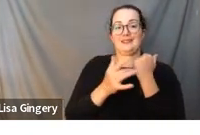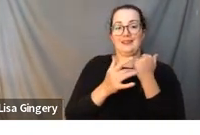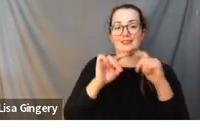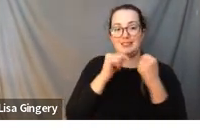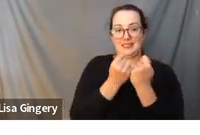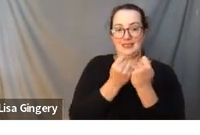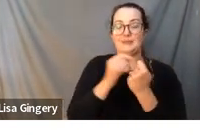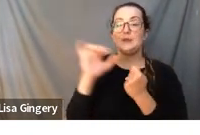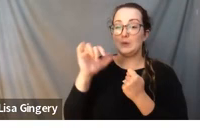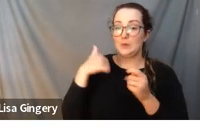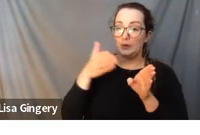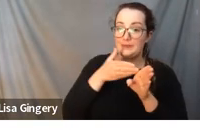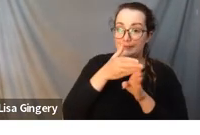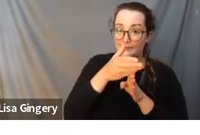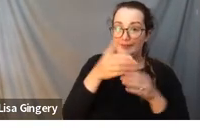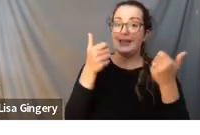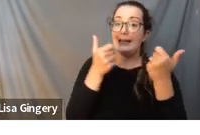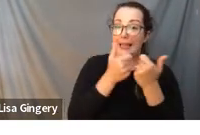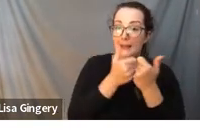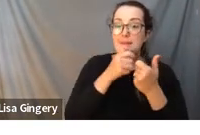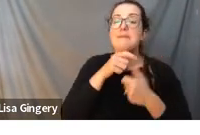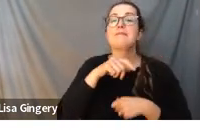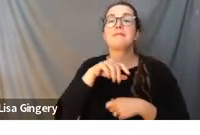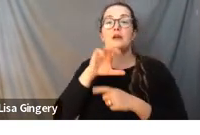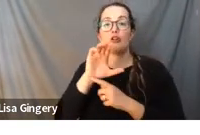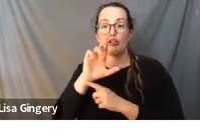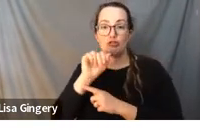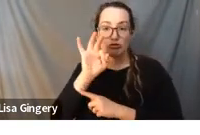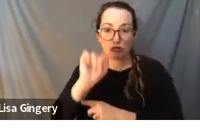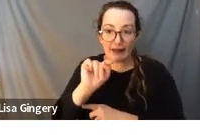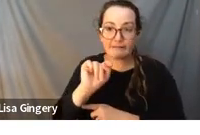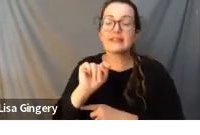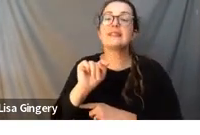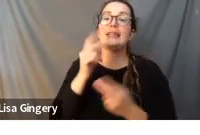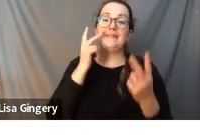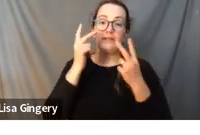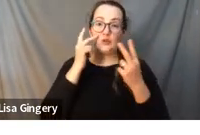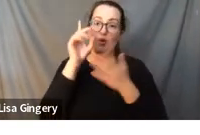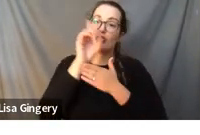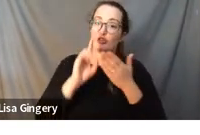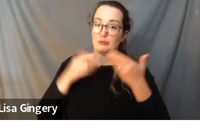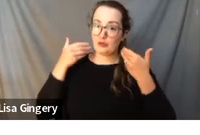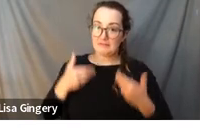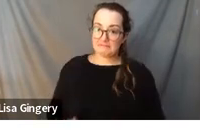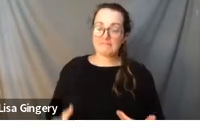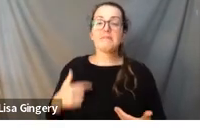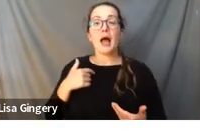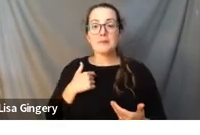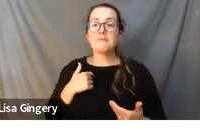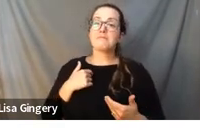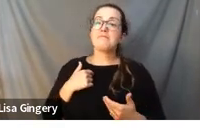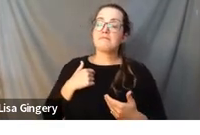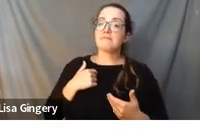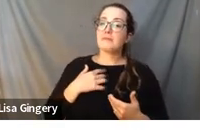crafting. A visual description of myself is I am a fair-skinned woman of size with dark brown hair up in a